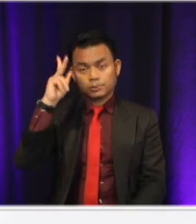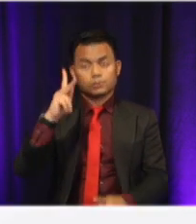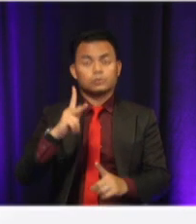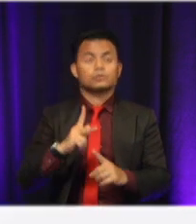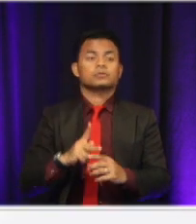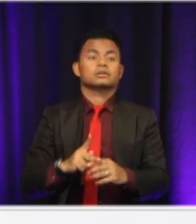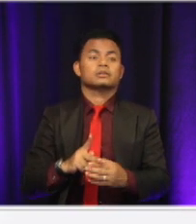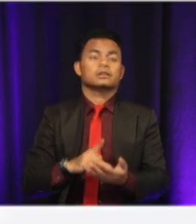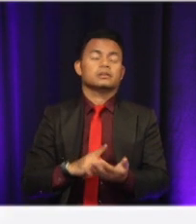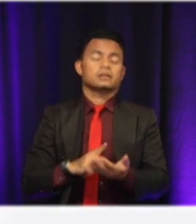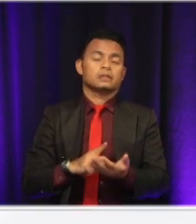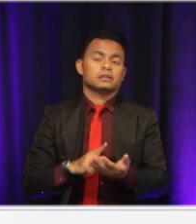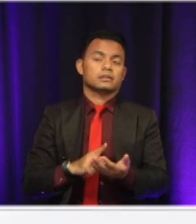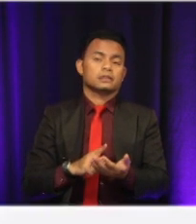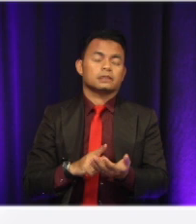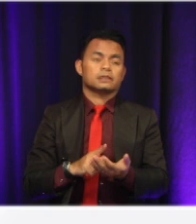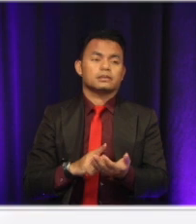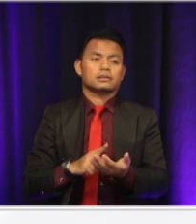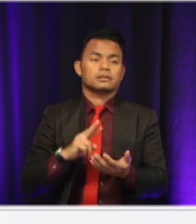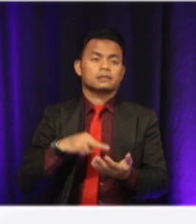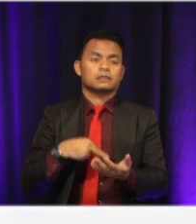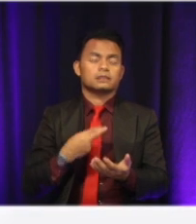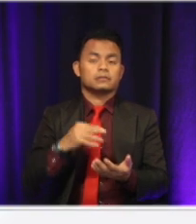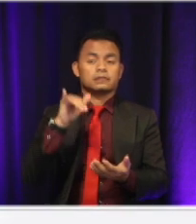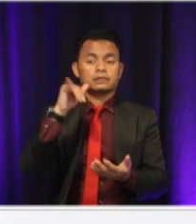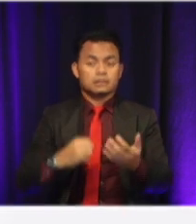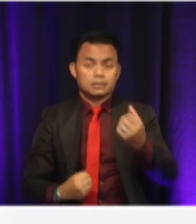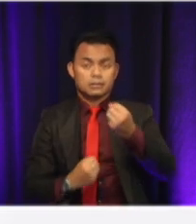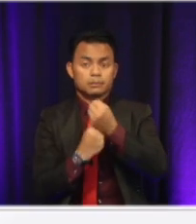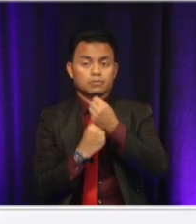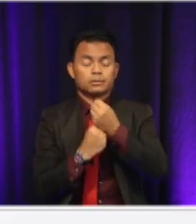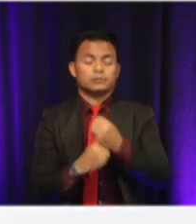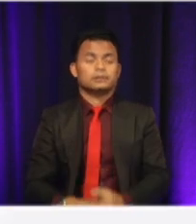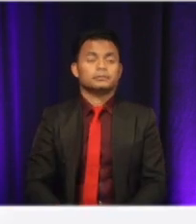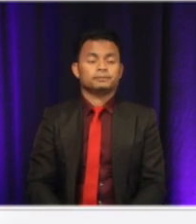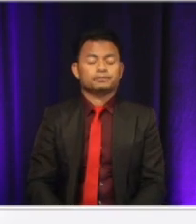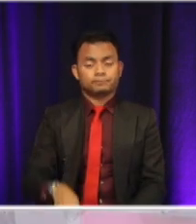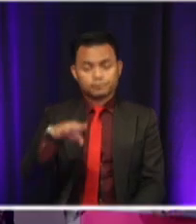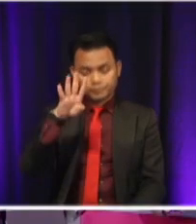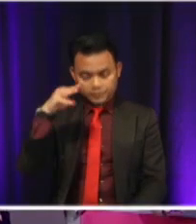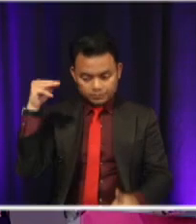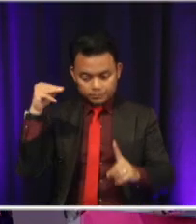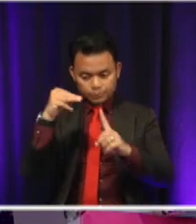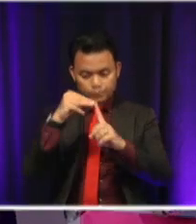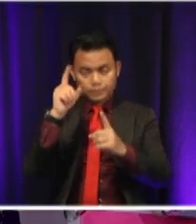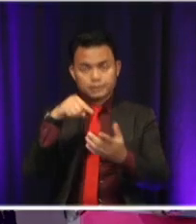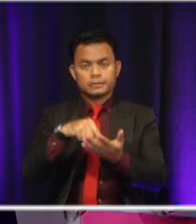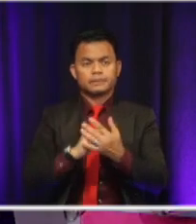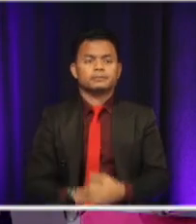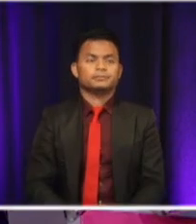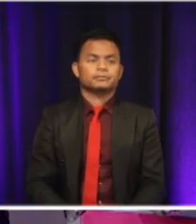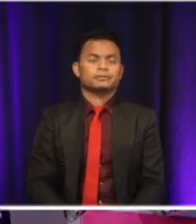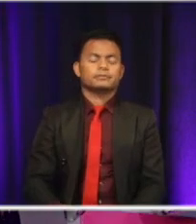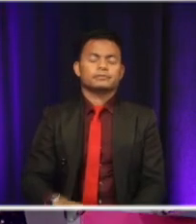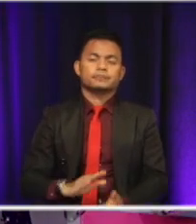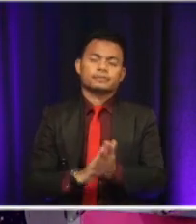of evidence that supports my 4 content points. So I could have